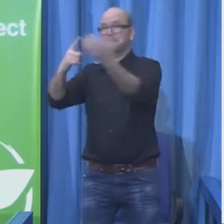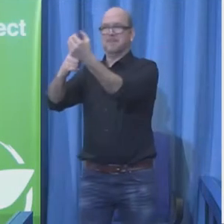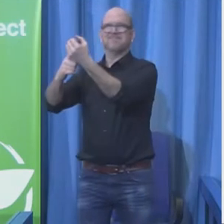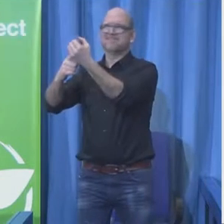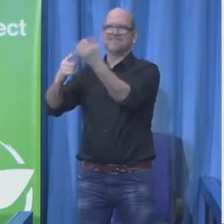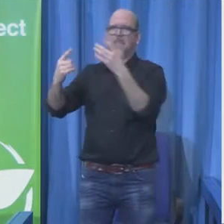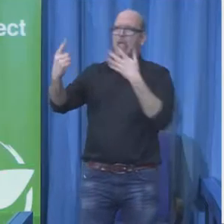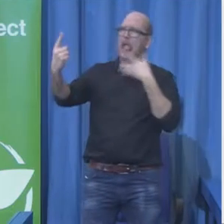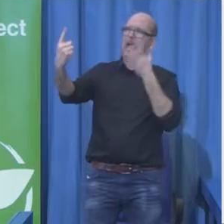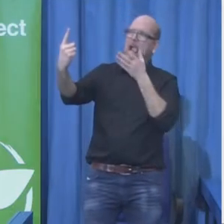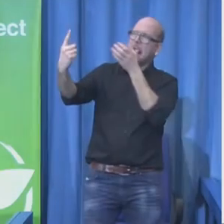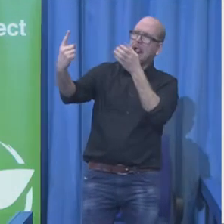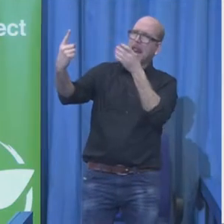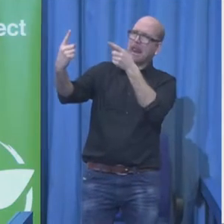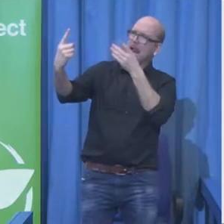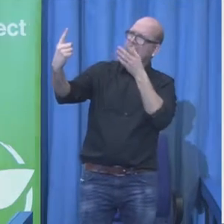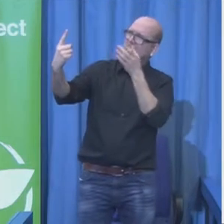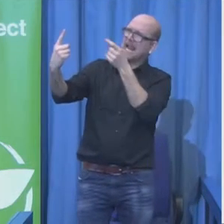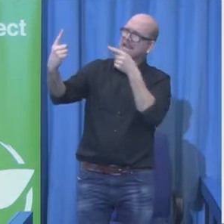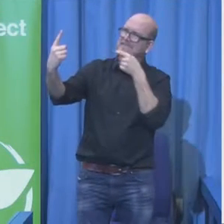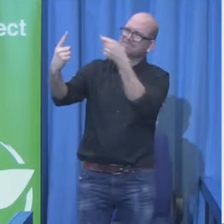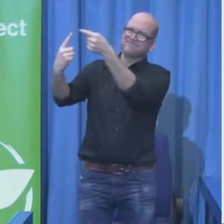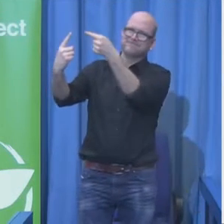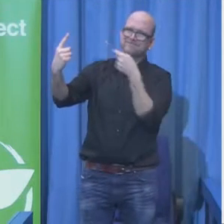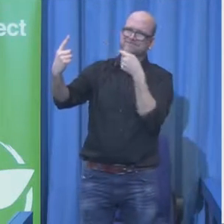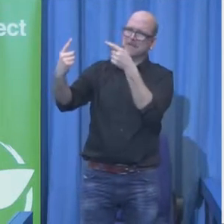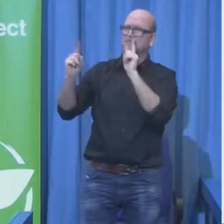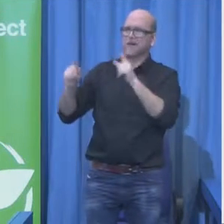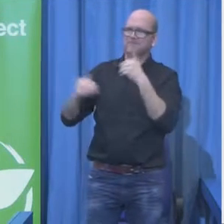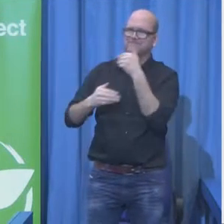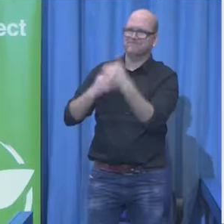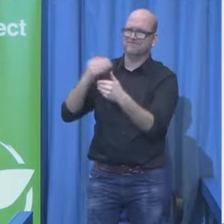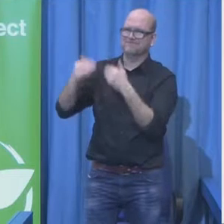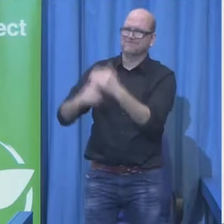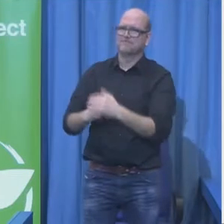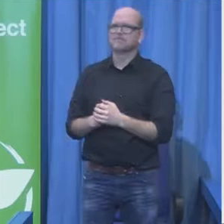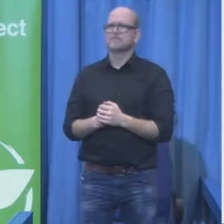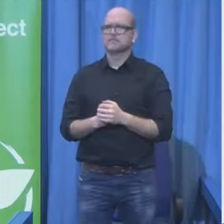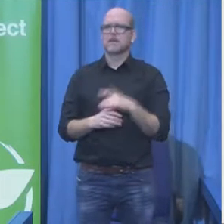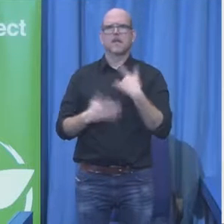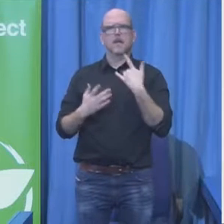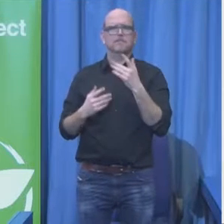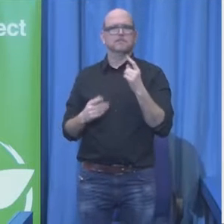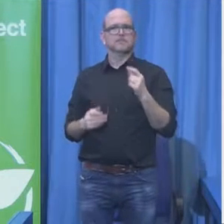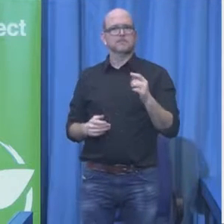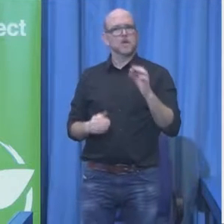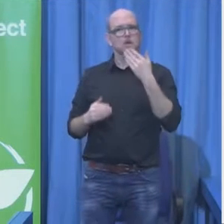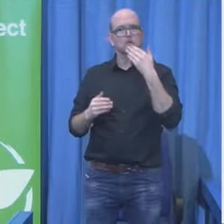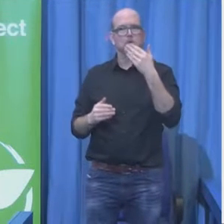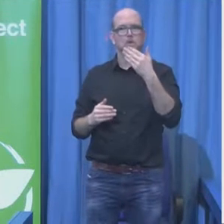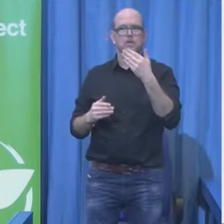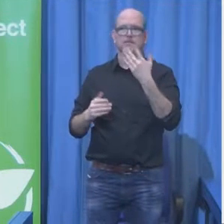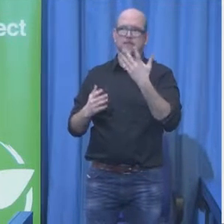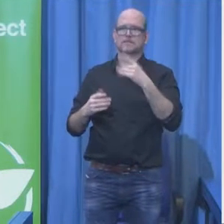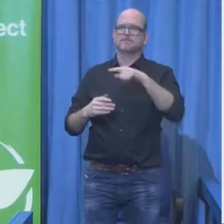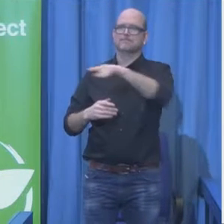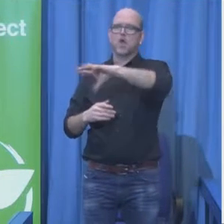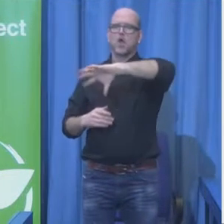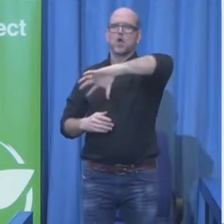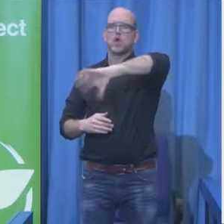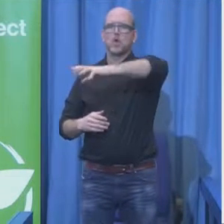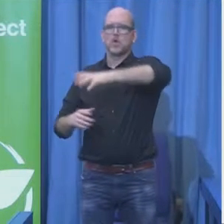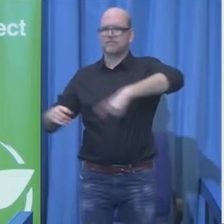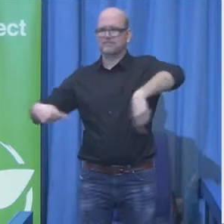what people with disabilities can do. In particular, in developing countries, the large expectation of people